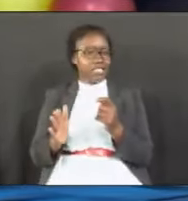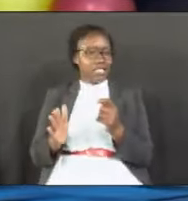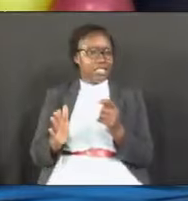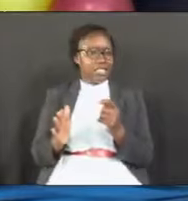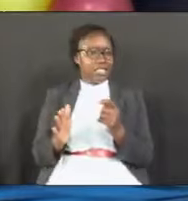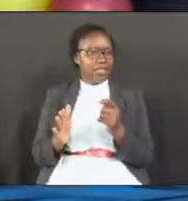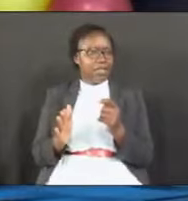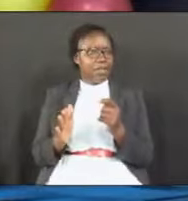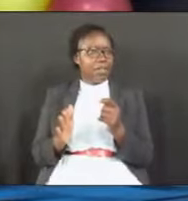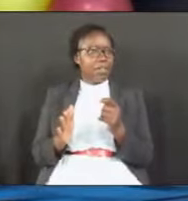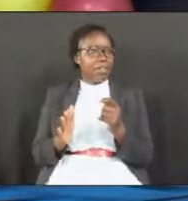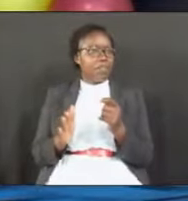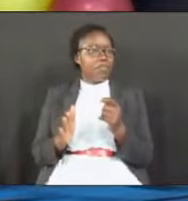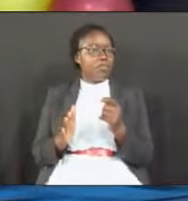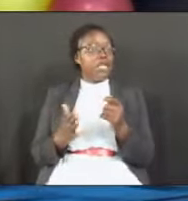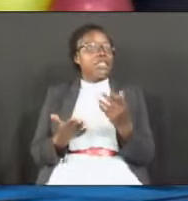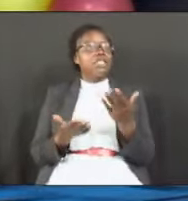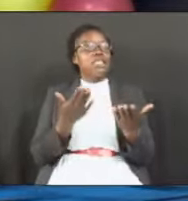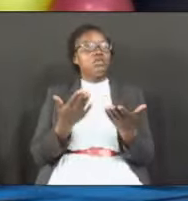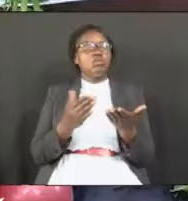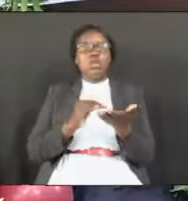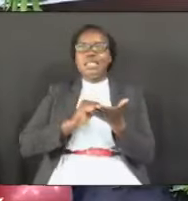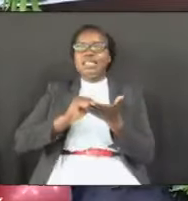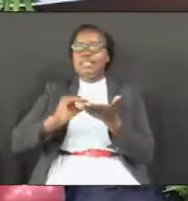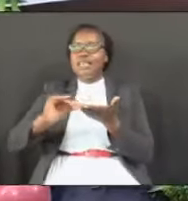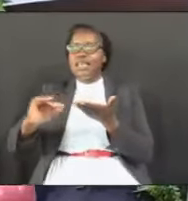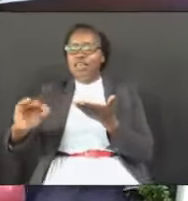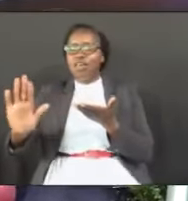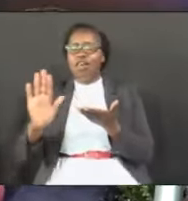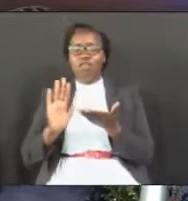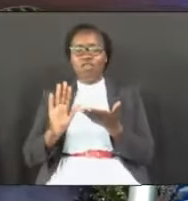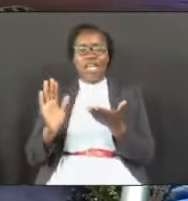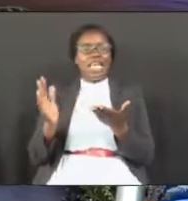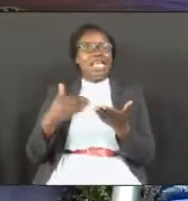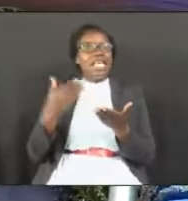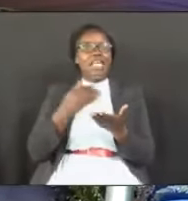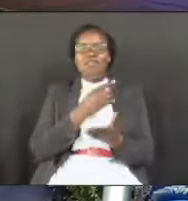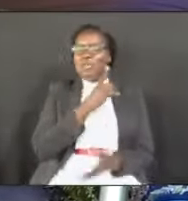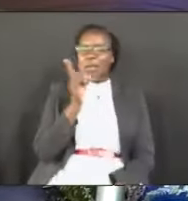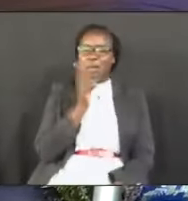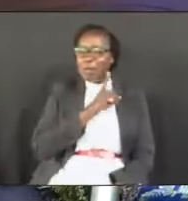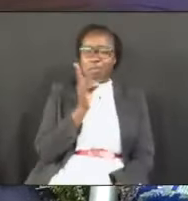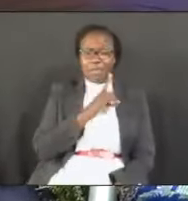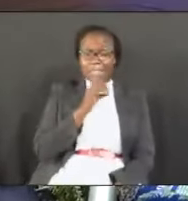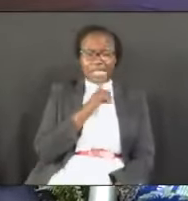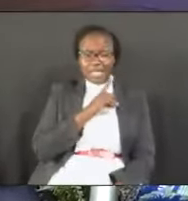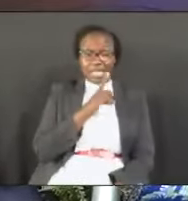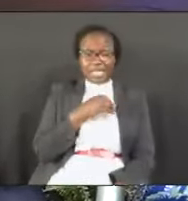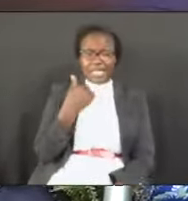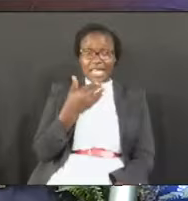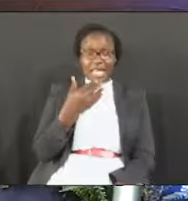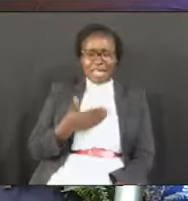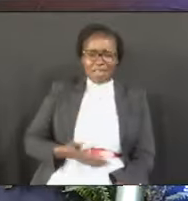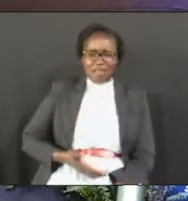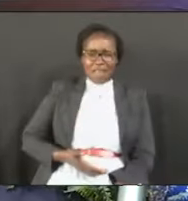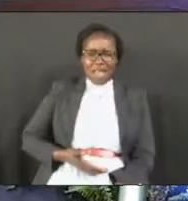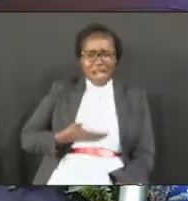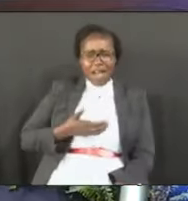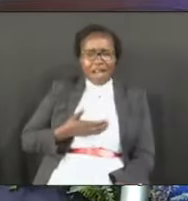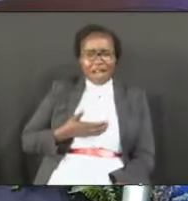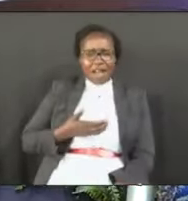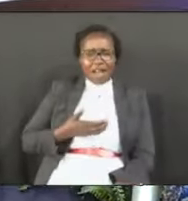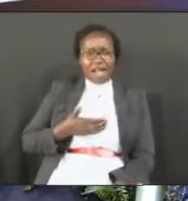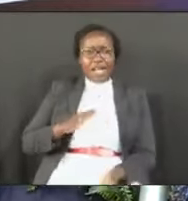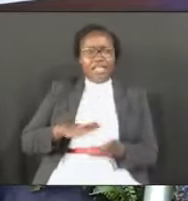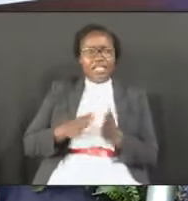pray that we may lay off every bitterness and every anger. Let us